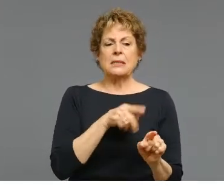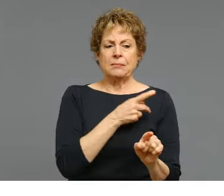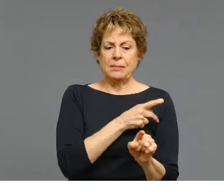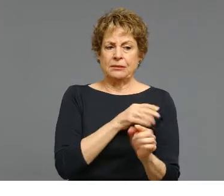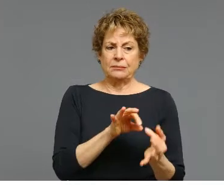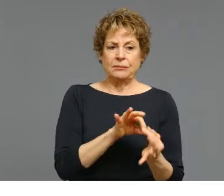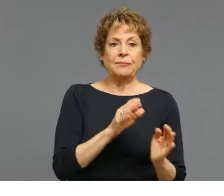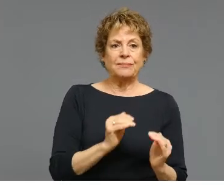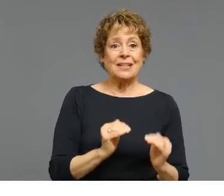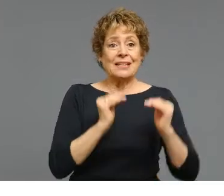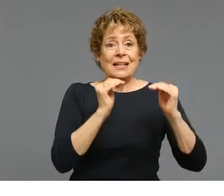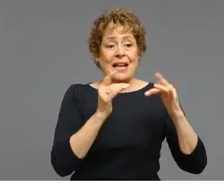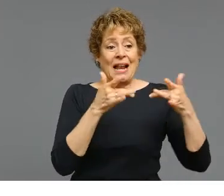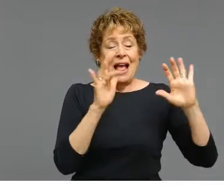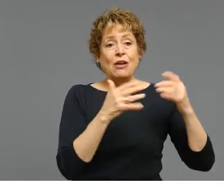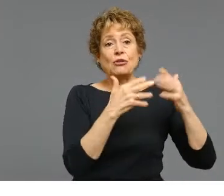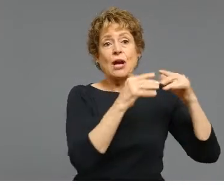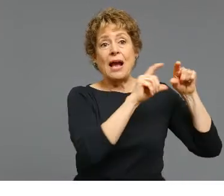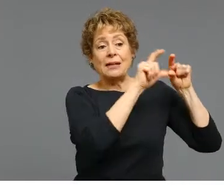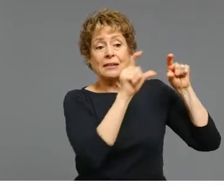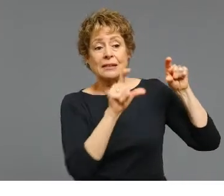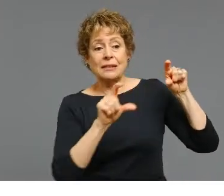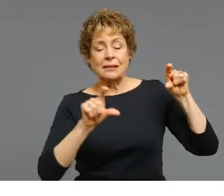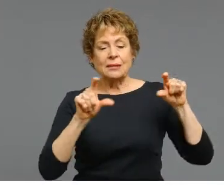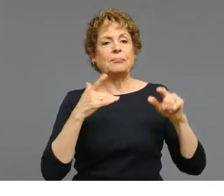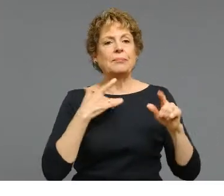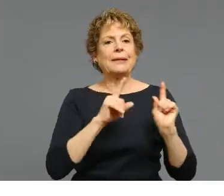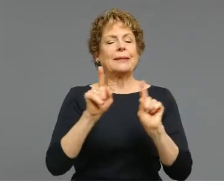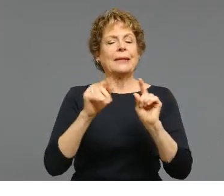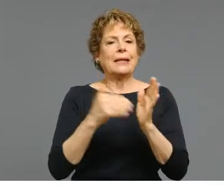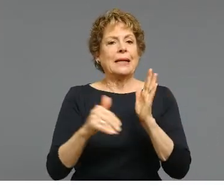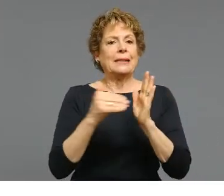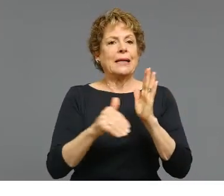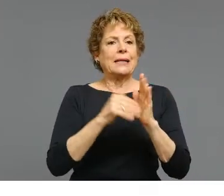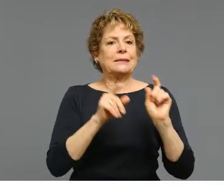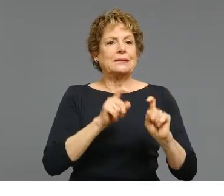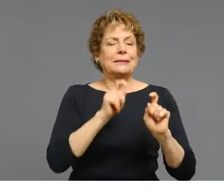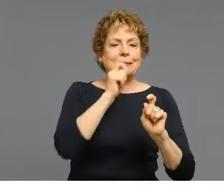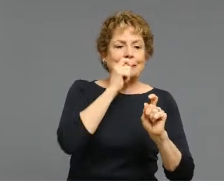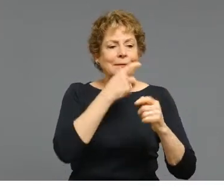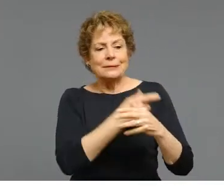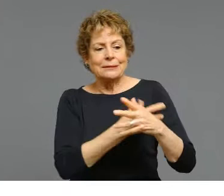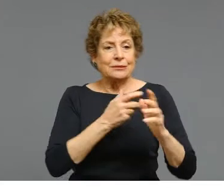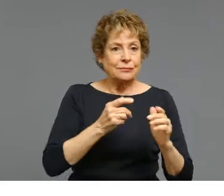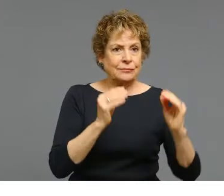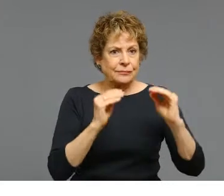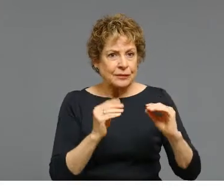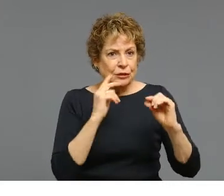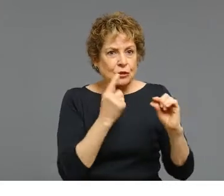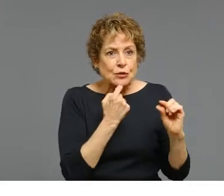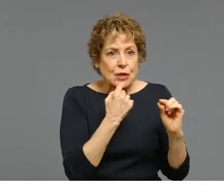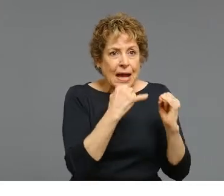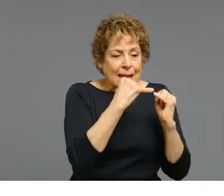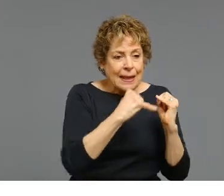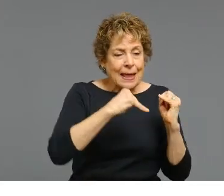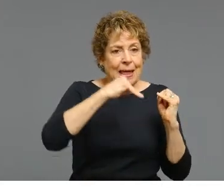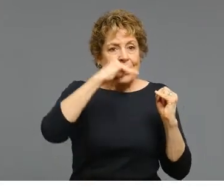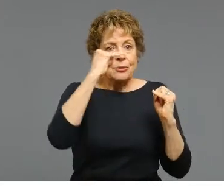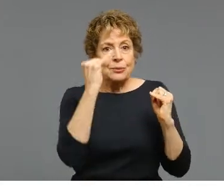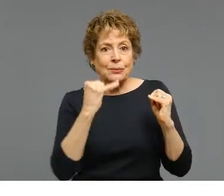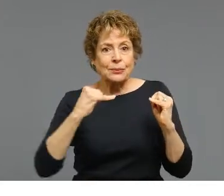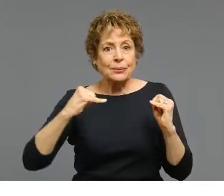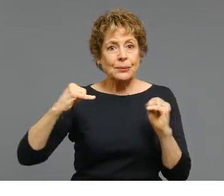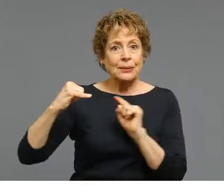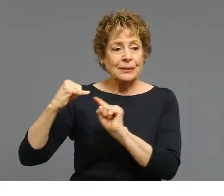are repeat tests, and then the red line is our percent positivity. And you can see over the last few weeks, we have remained